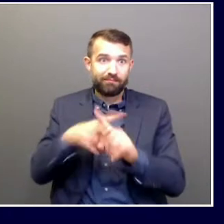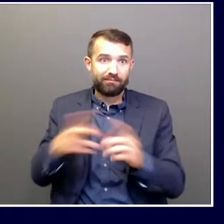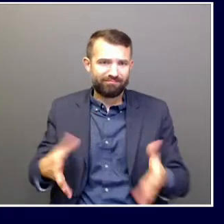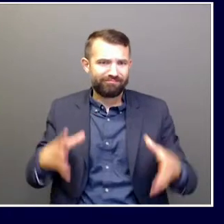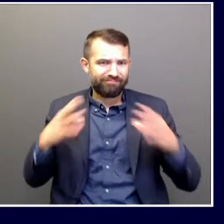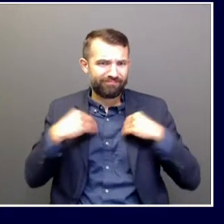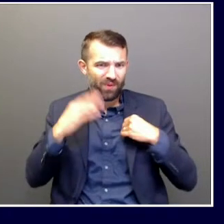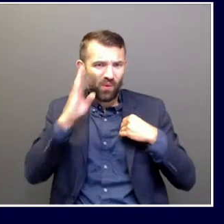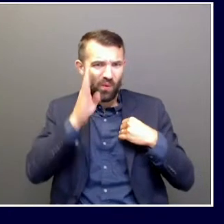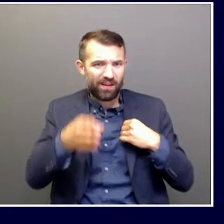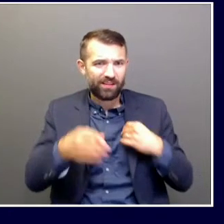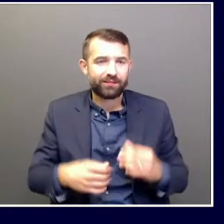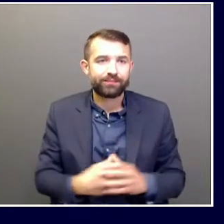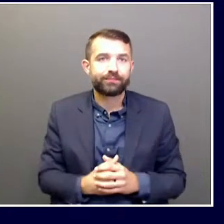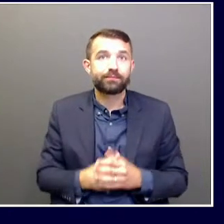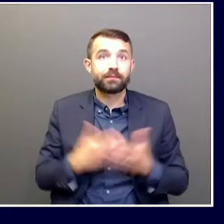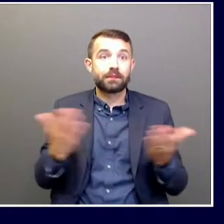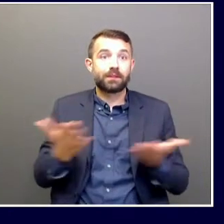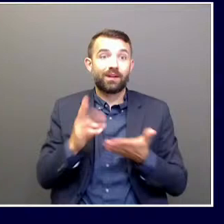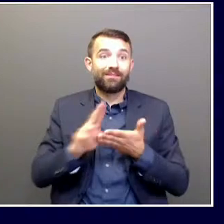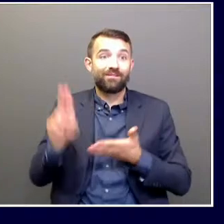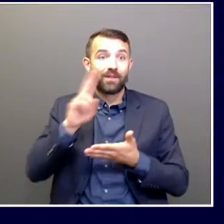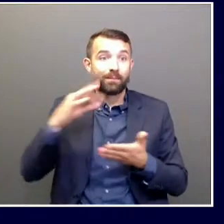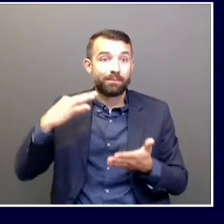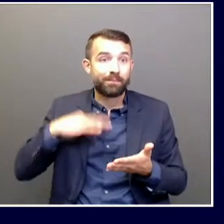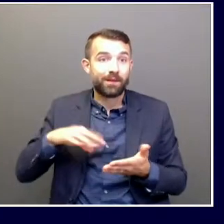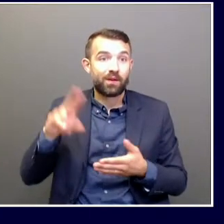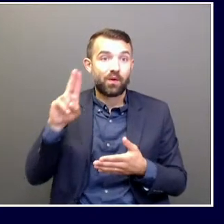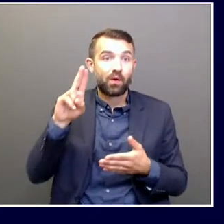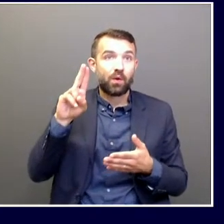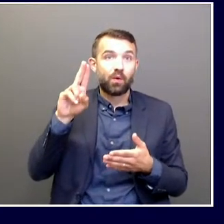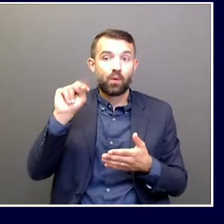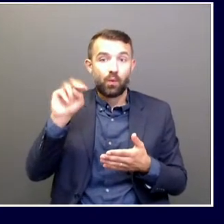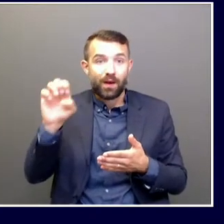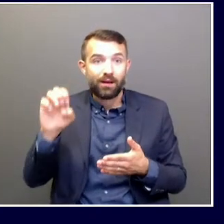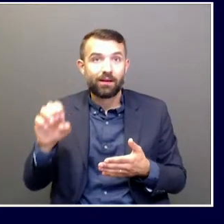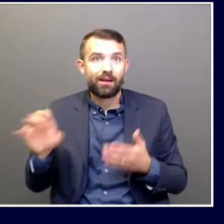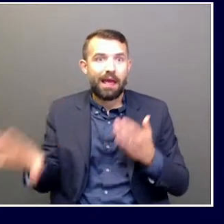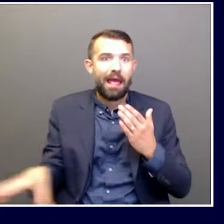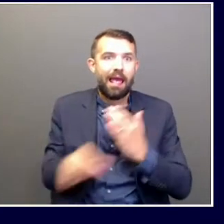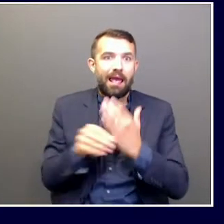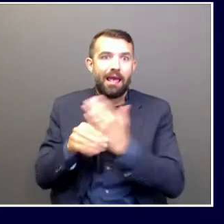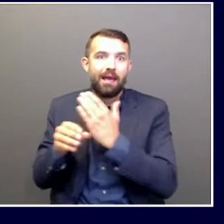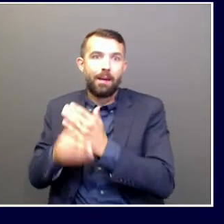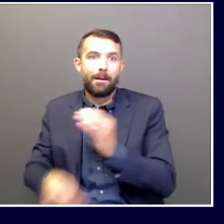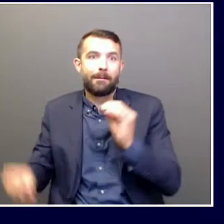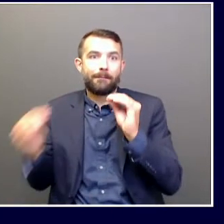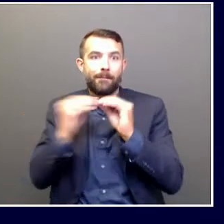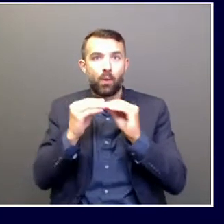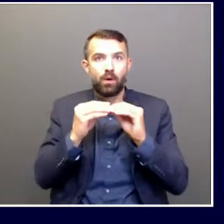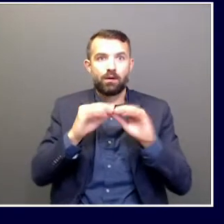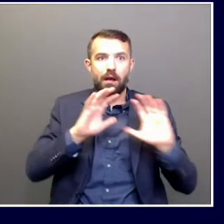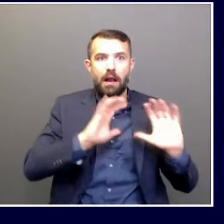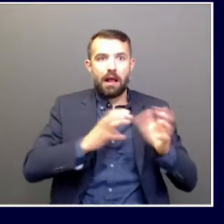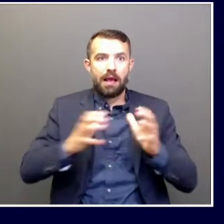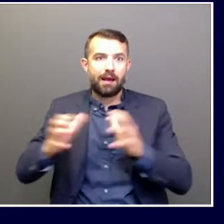the University of Maine, who are standing up more nursing programs and CNA training programs than ever before. And